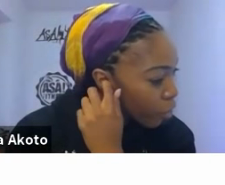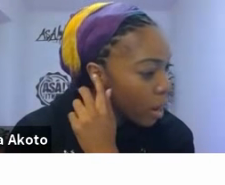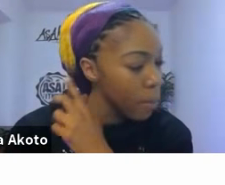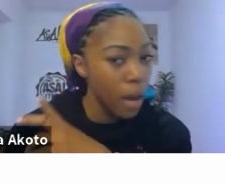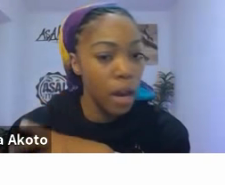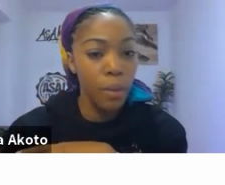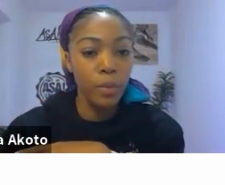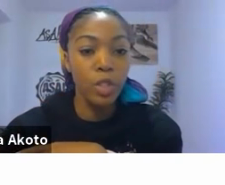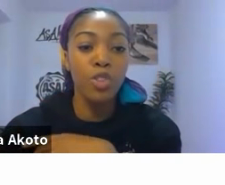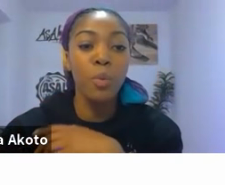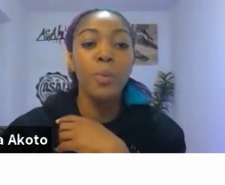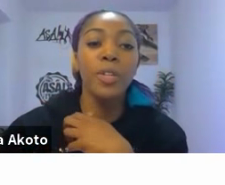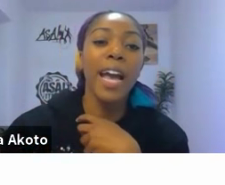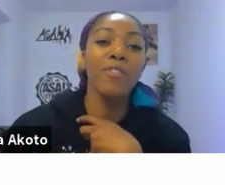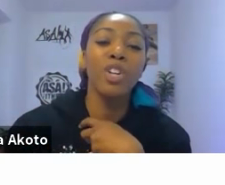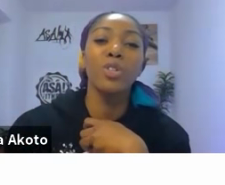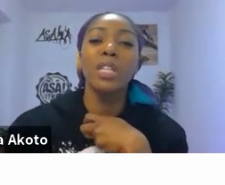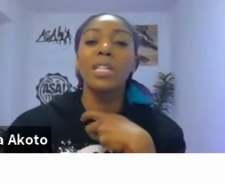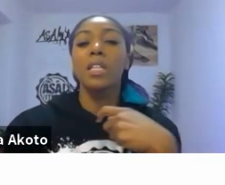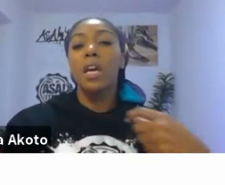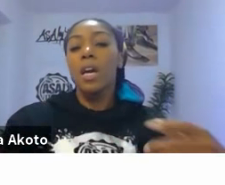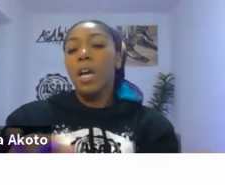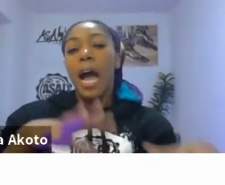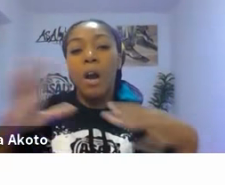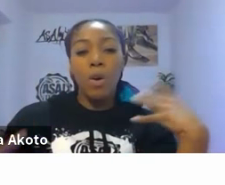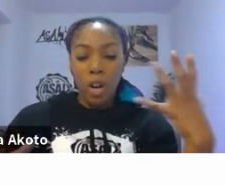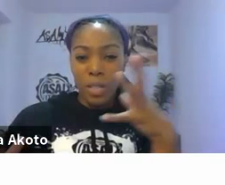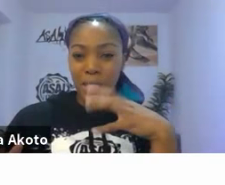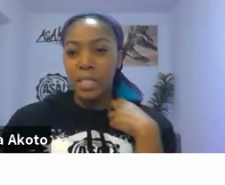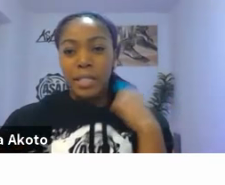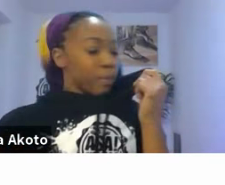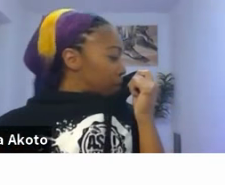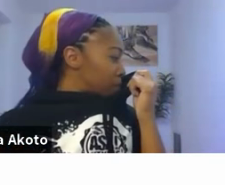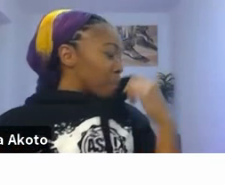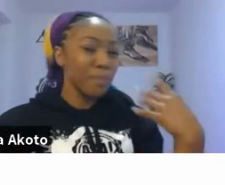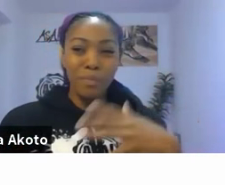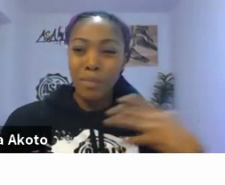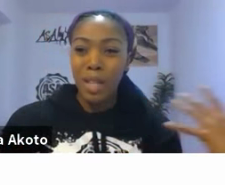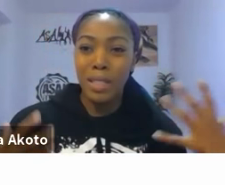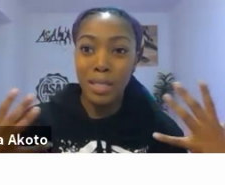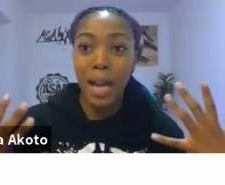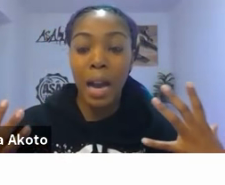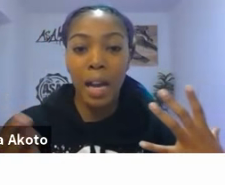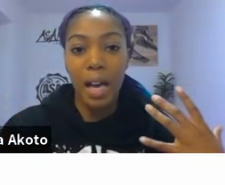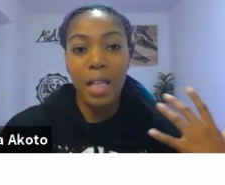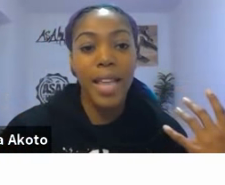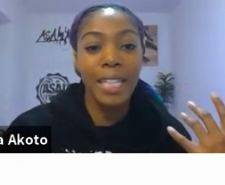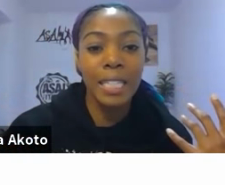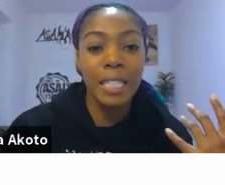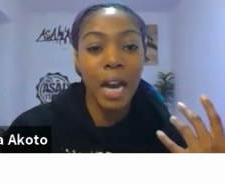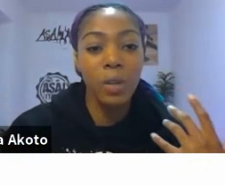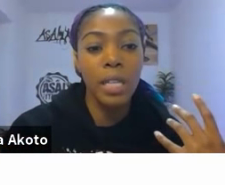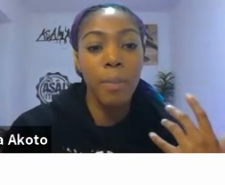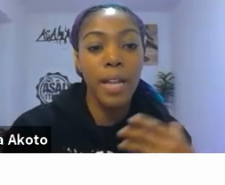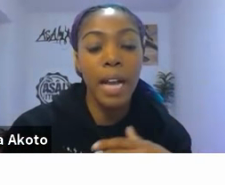Zawli from the Guru people in Ivory Coast. And I won't go into the, the saga that